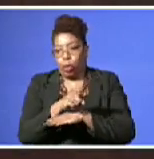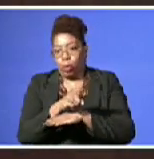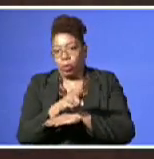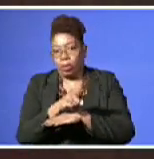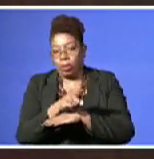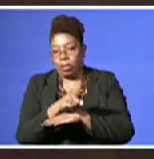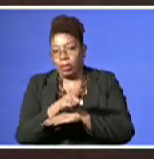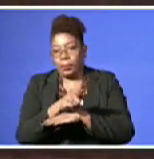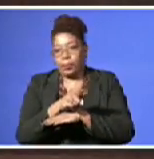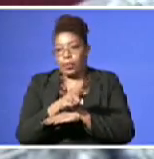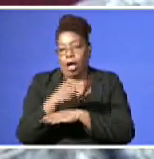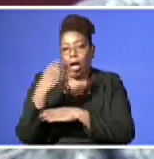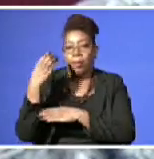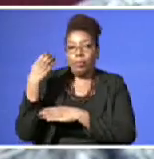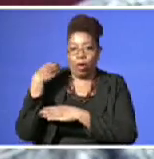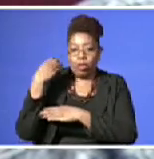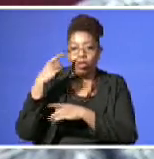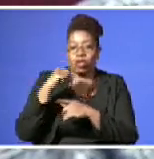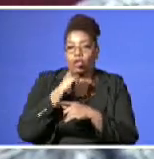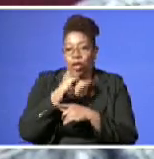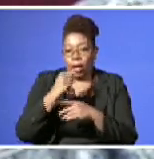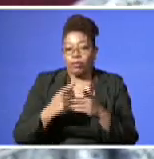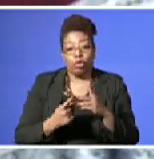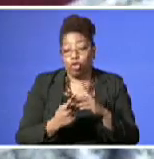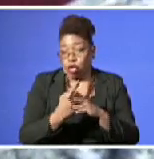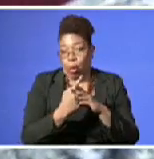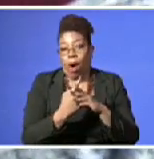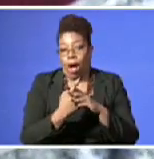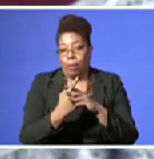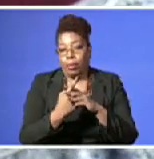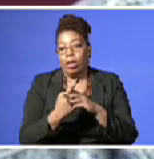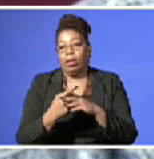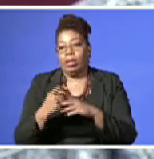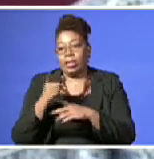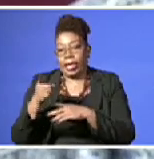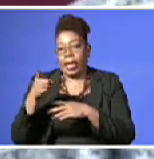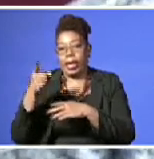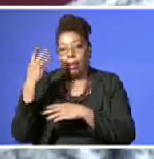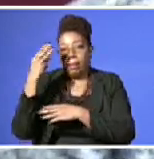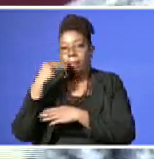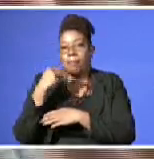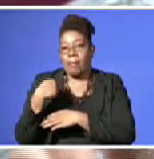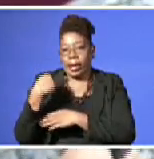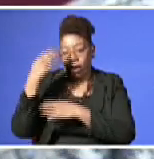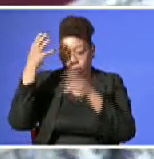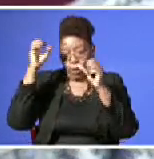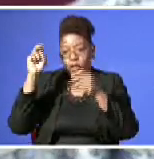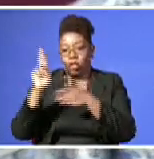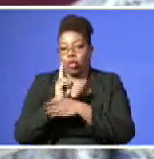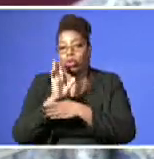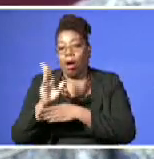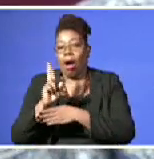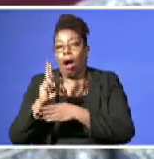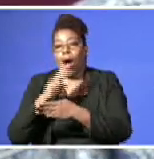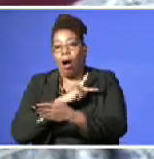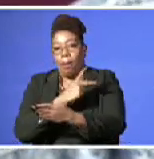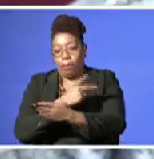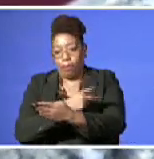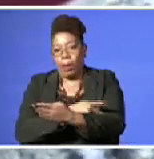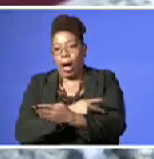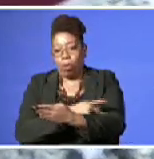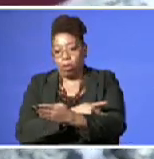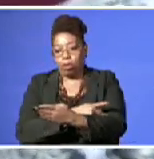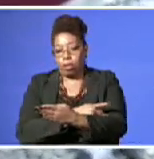show up for conciliation. We will now ask Madam President to use her powers and fine them the $5,000. This, we believe, will bring some relief to some of the